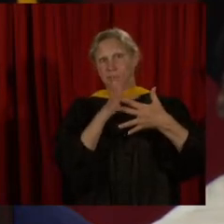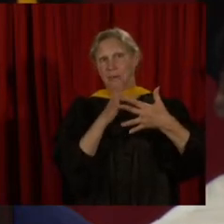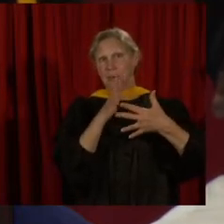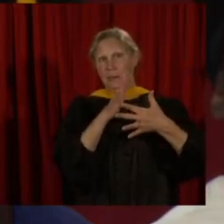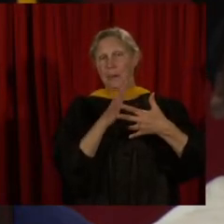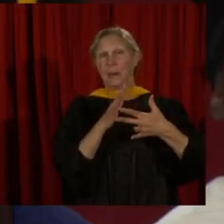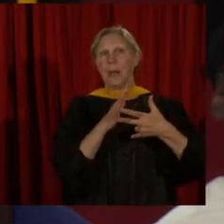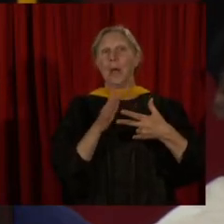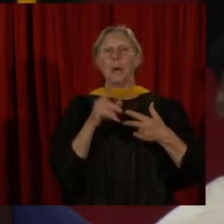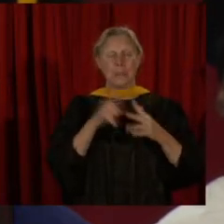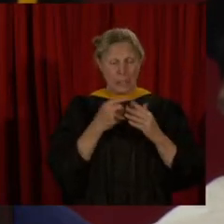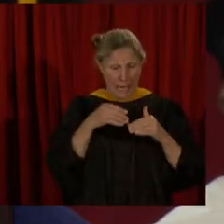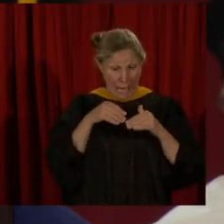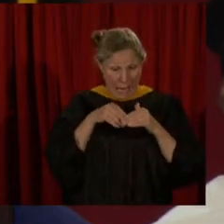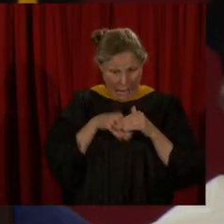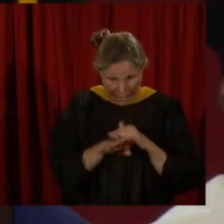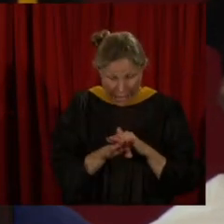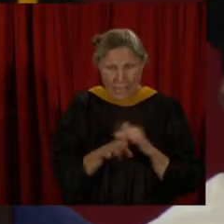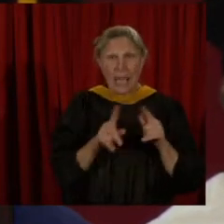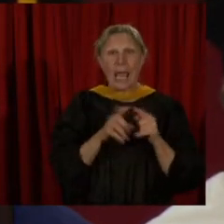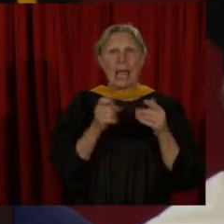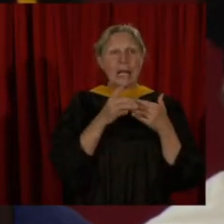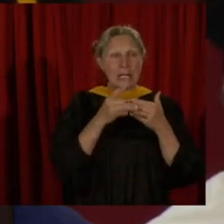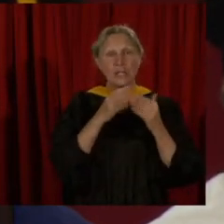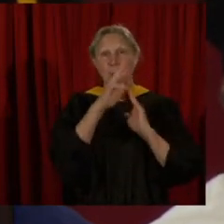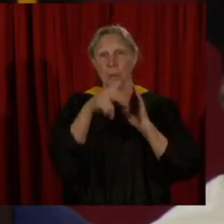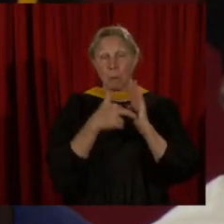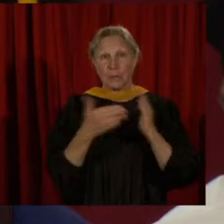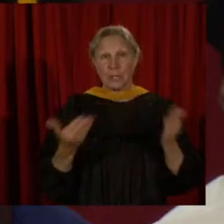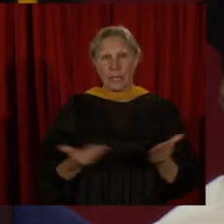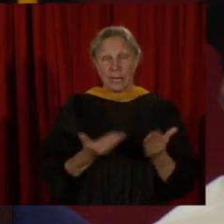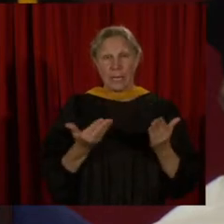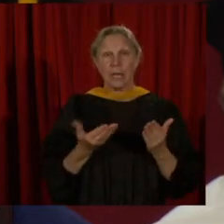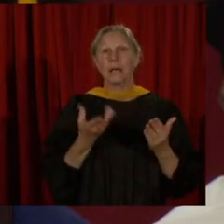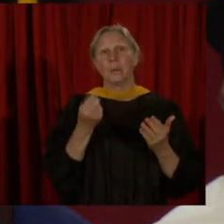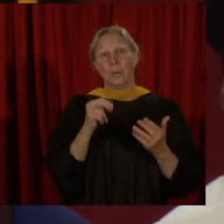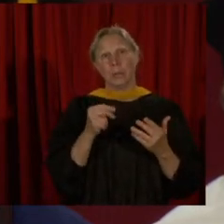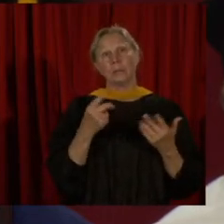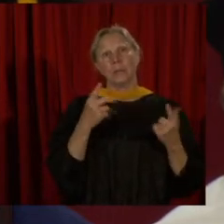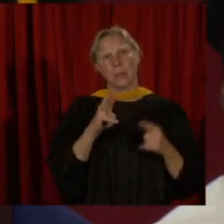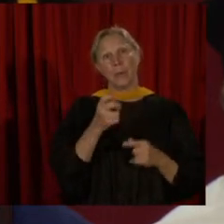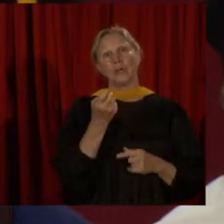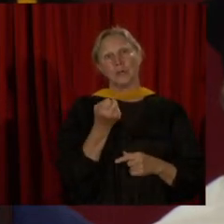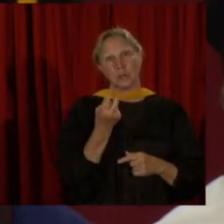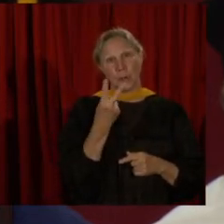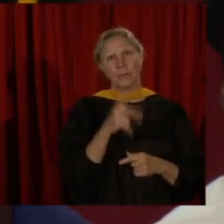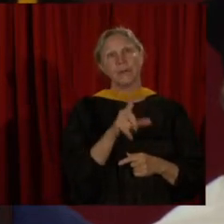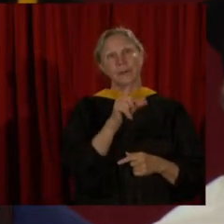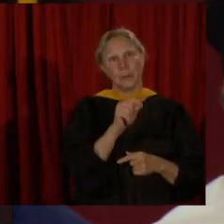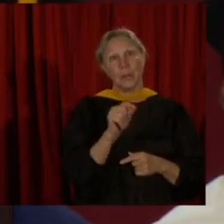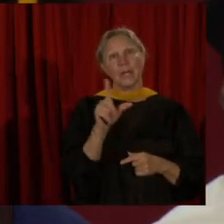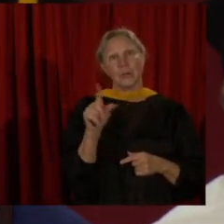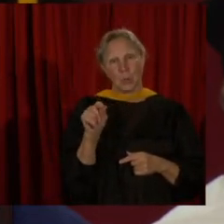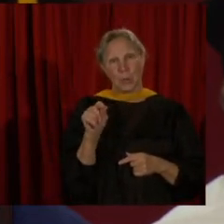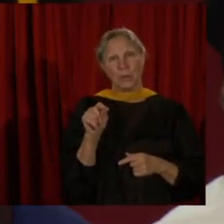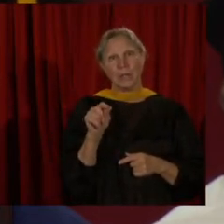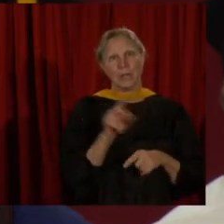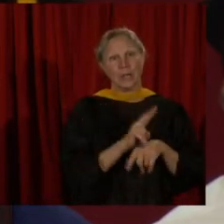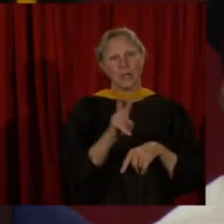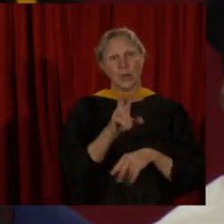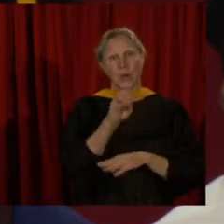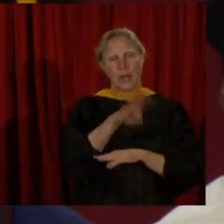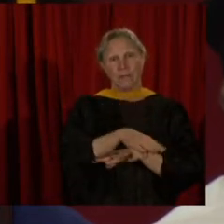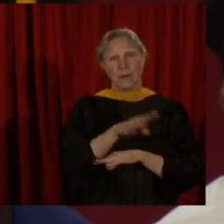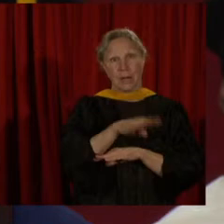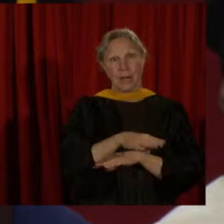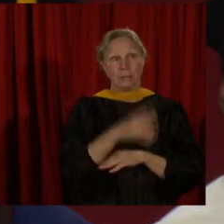to take our places in various leadership roles around campus when, on March 12, 2020, at 2:30 p.m.,